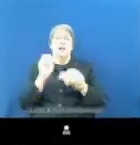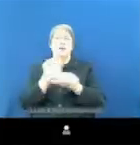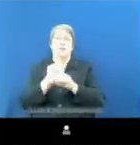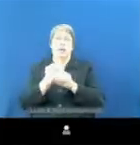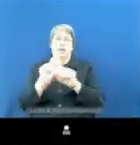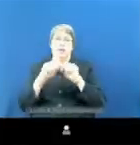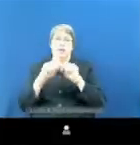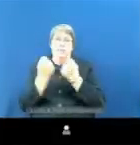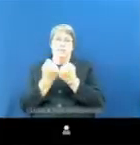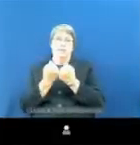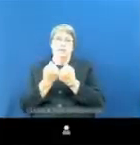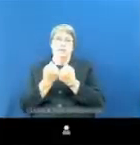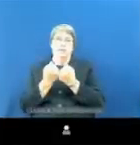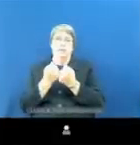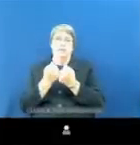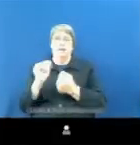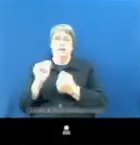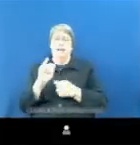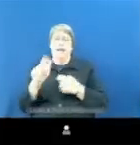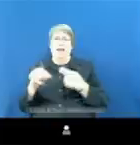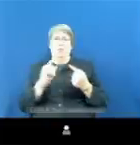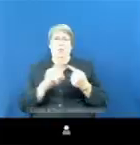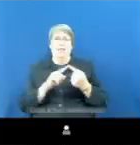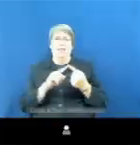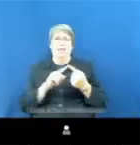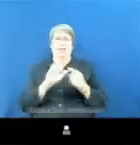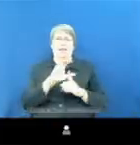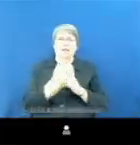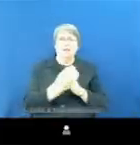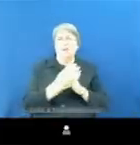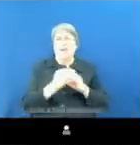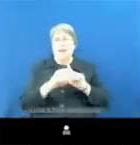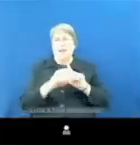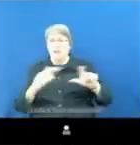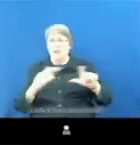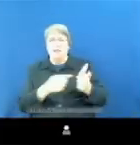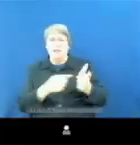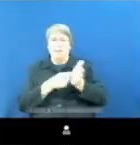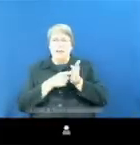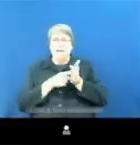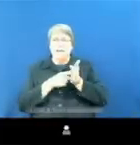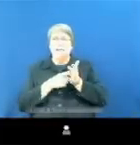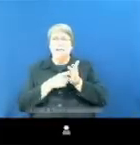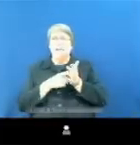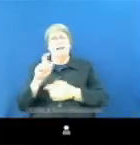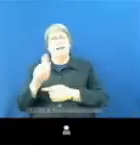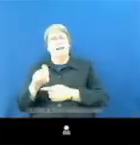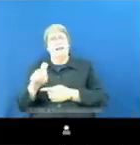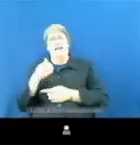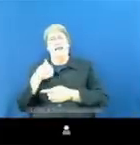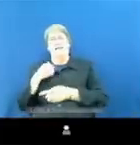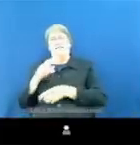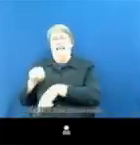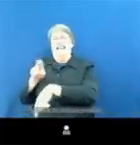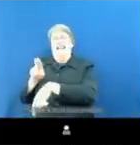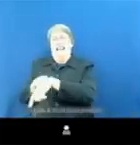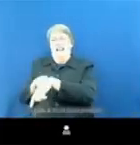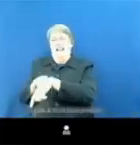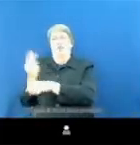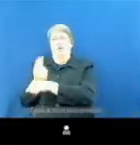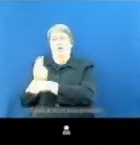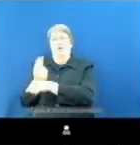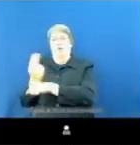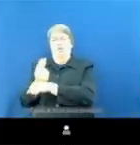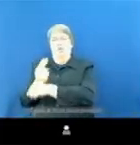particularly when the linguistic and cultural demands require the competence of a native user of ASL